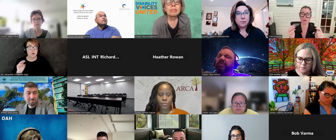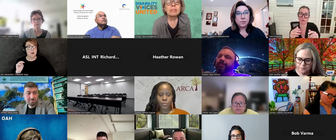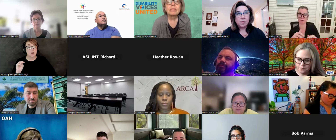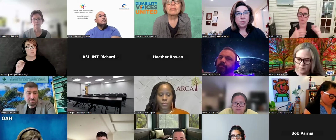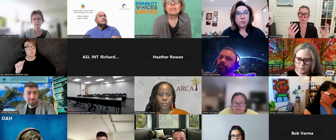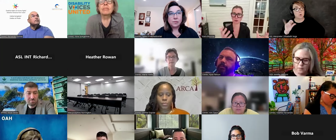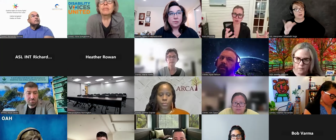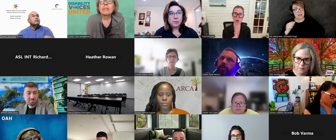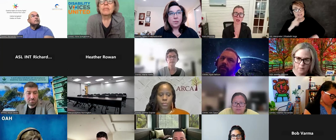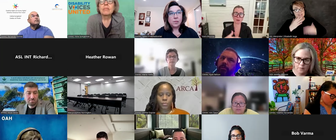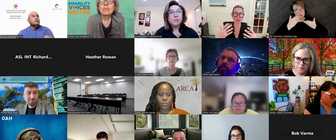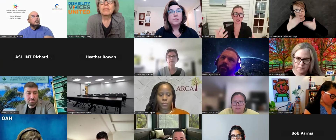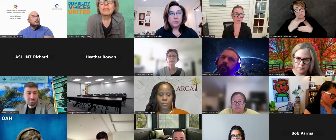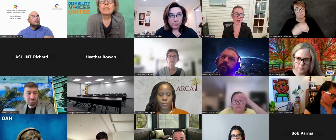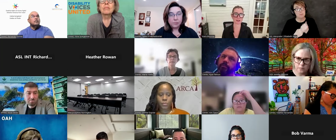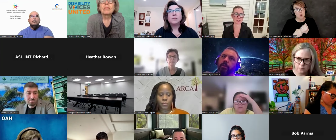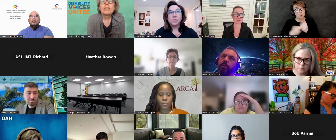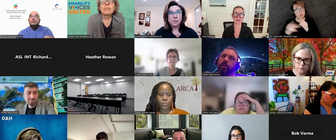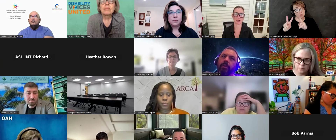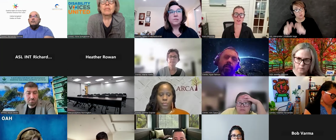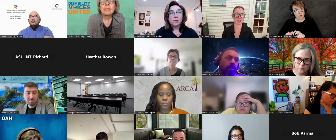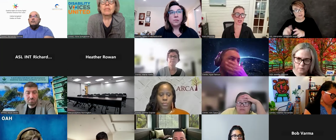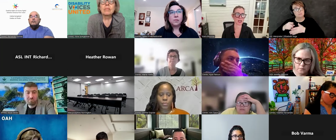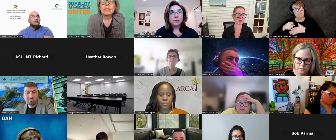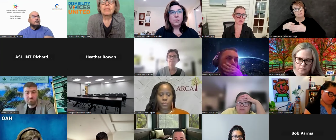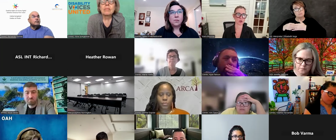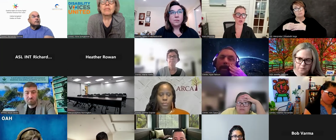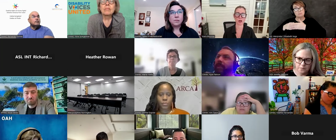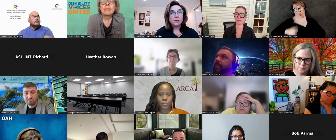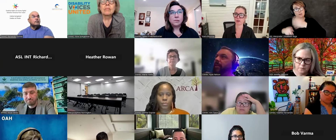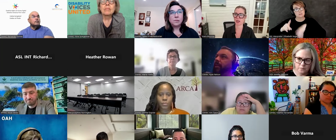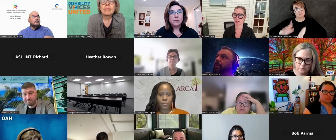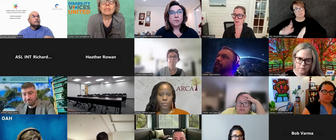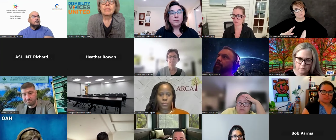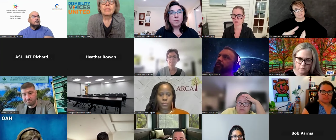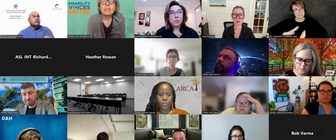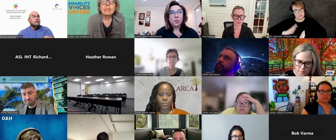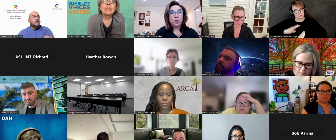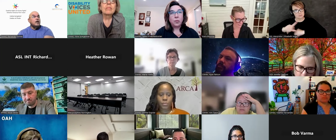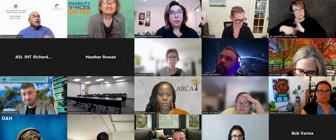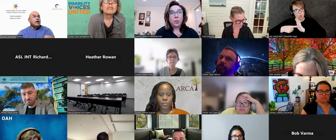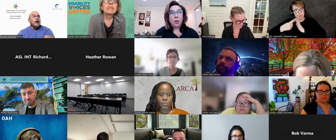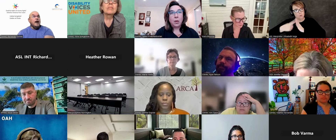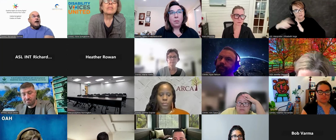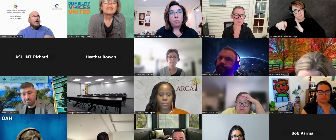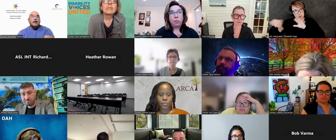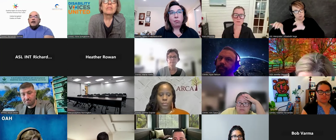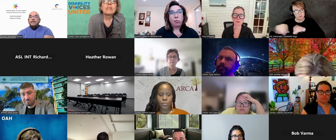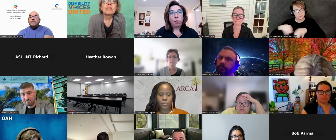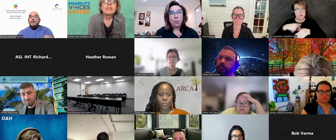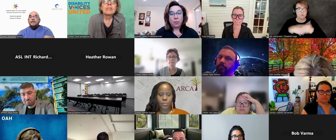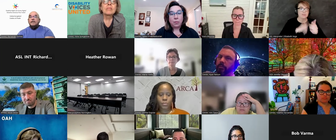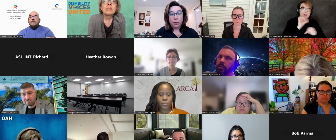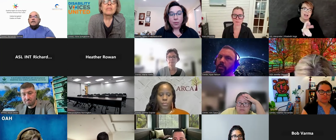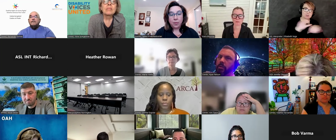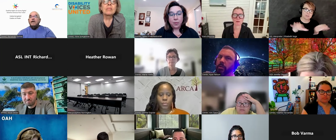both, prescribed and in practice. And I'll just take hands in order. Fernando. Yeah,